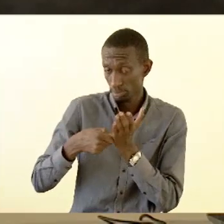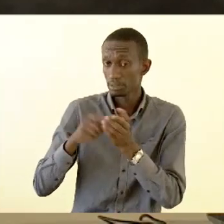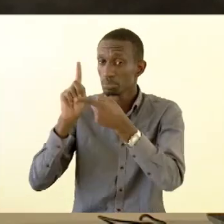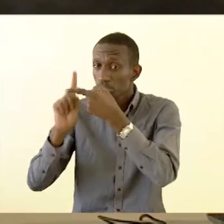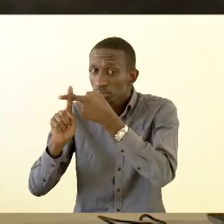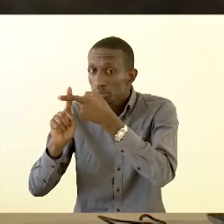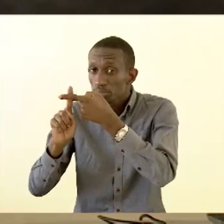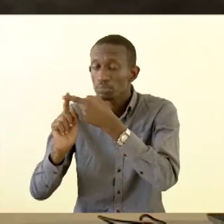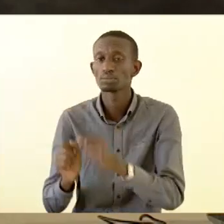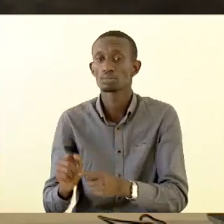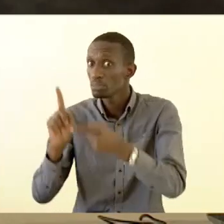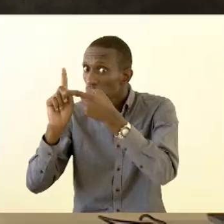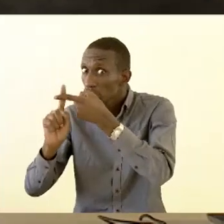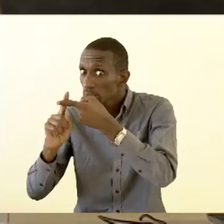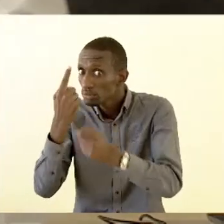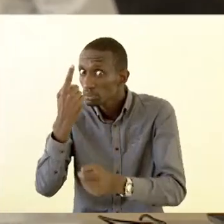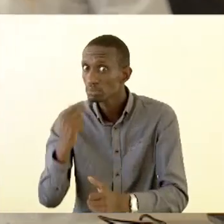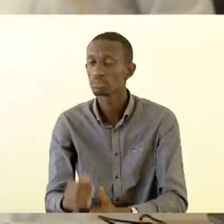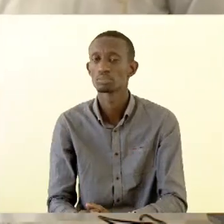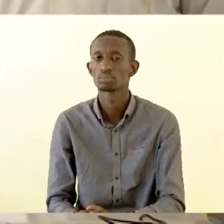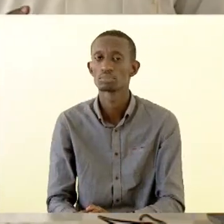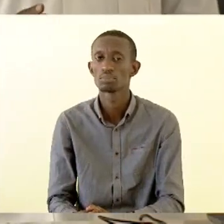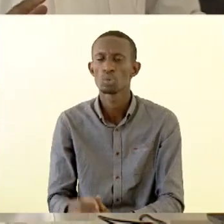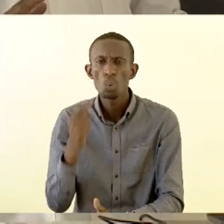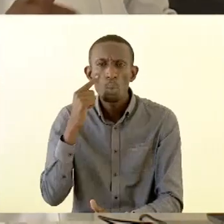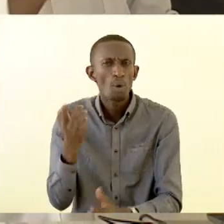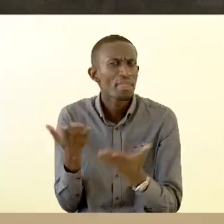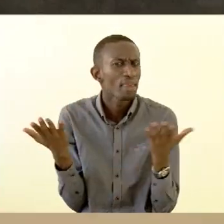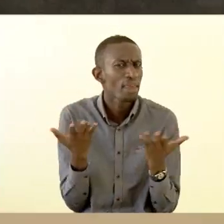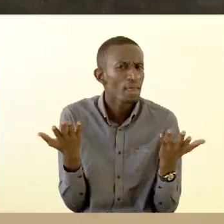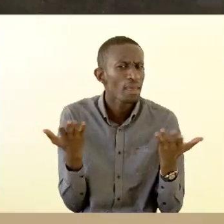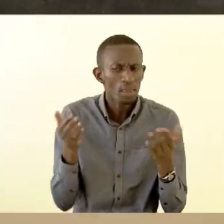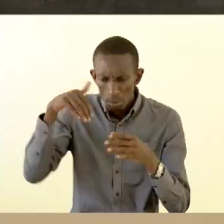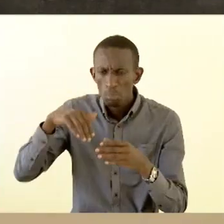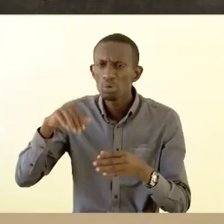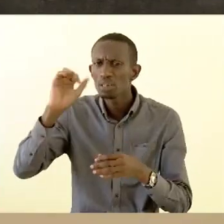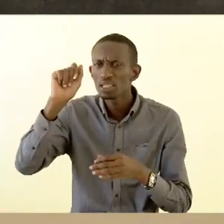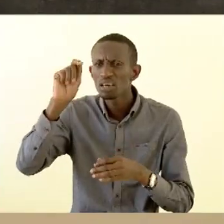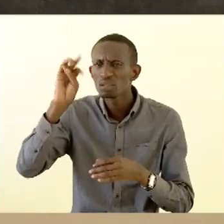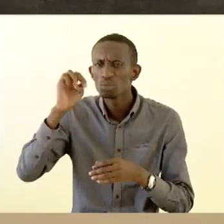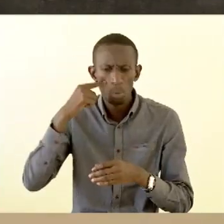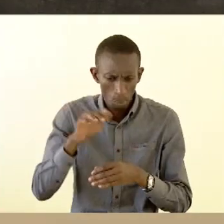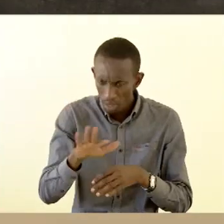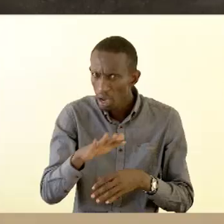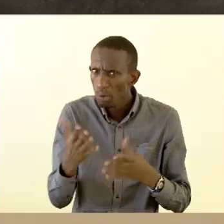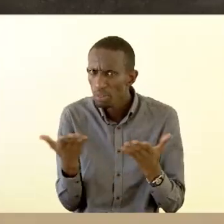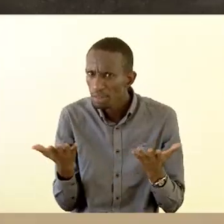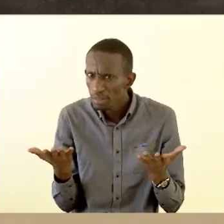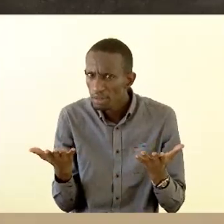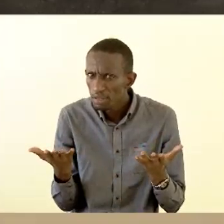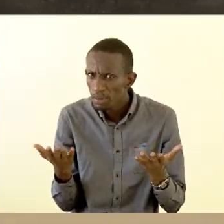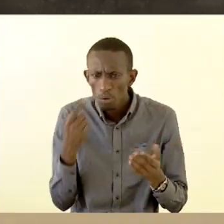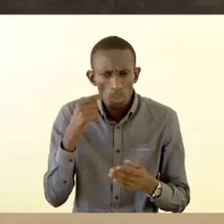positive 1. And where do we find it in the atom? We find